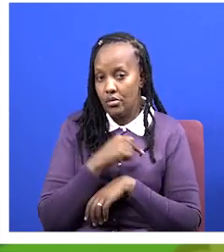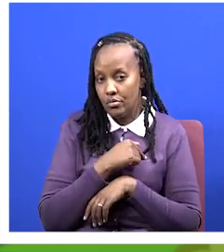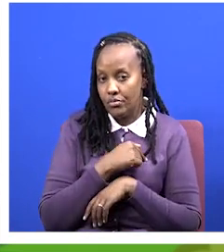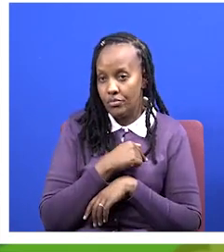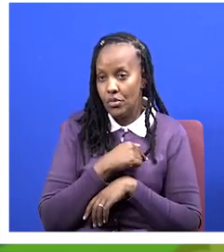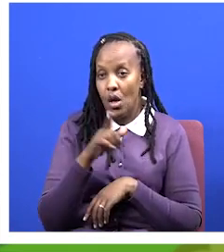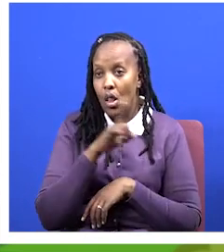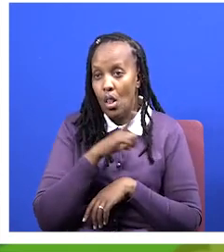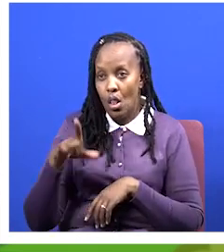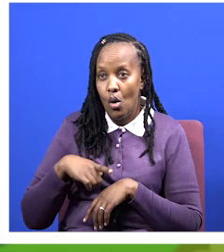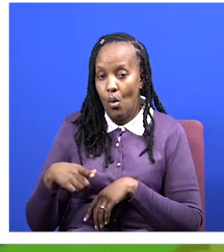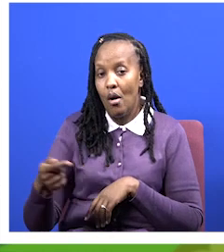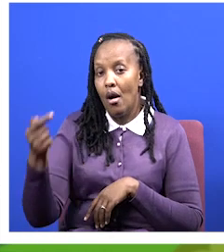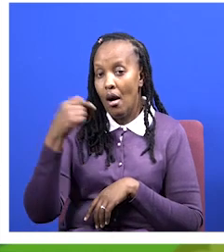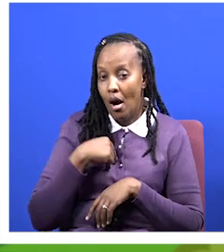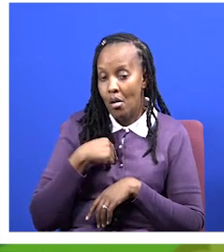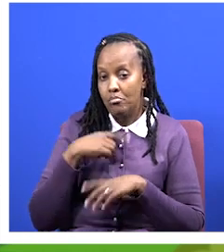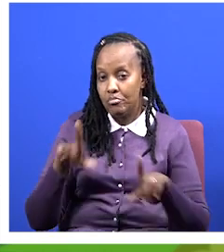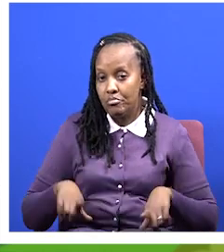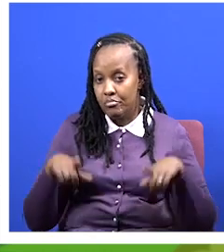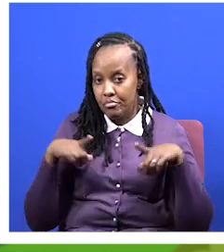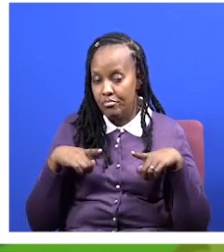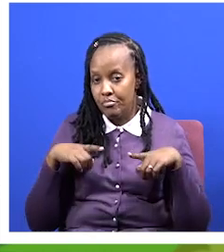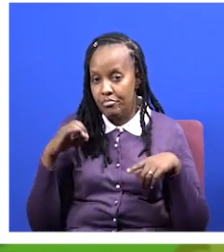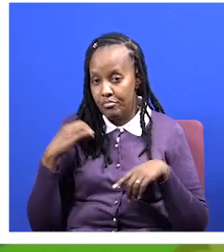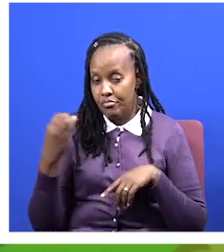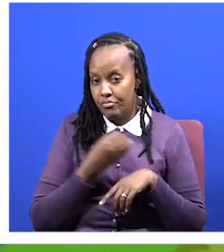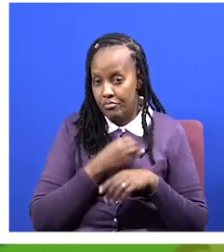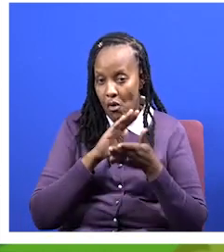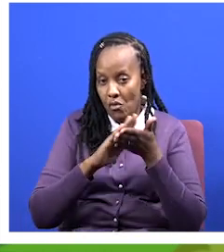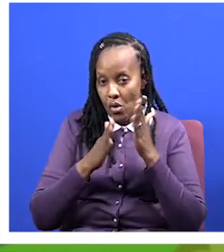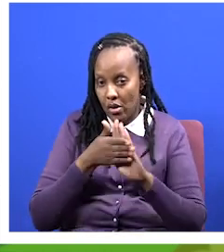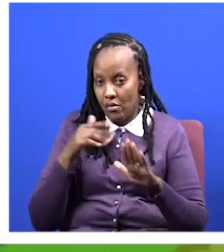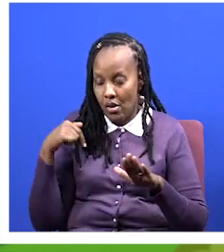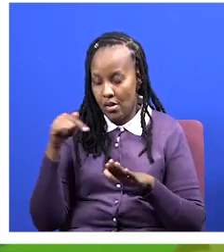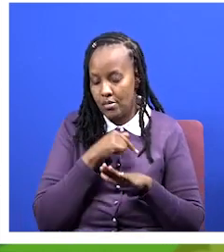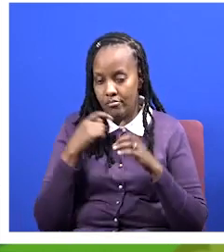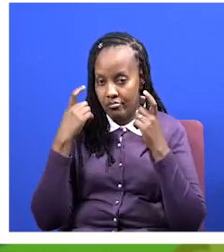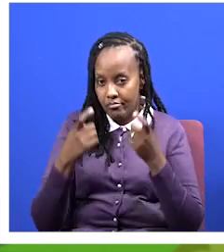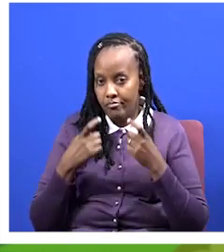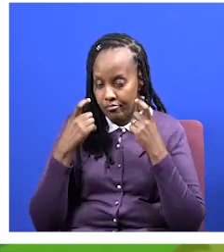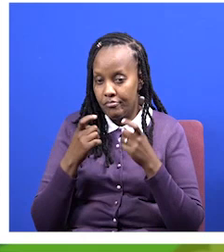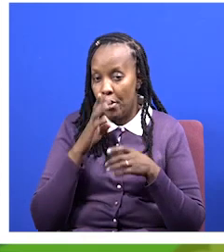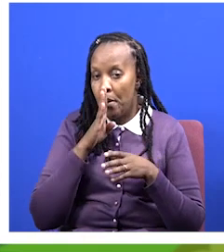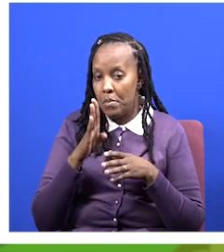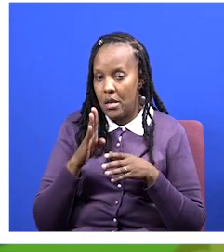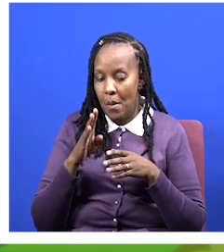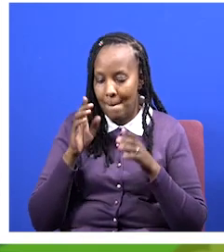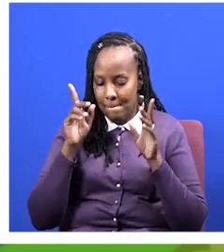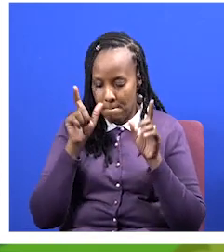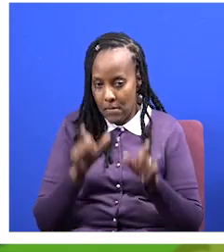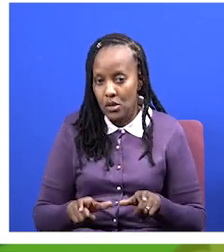us up. Lord, come into our lives. Forgive us our sins and be